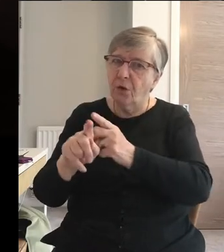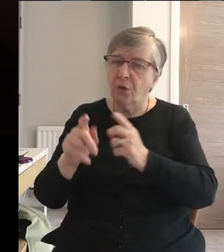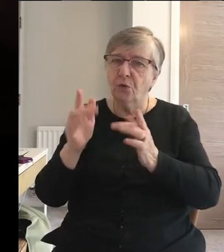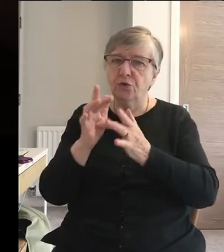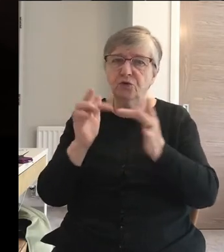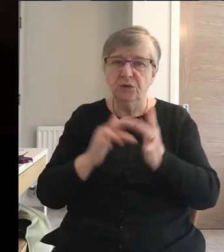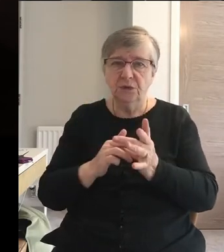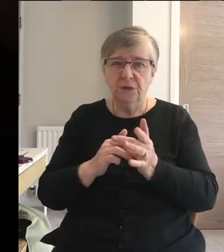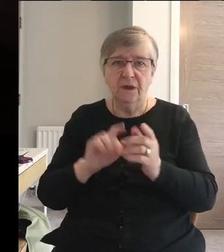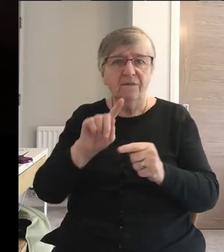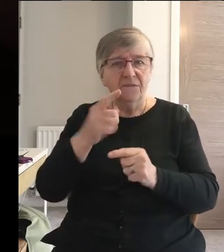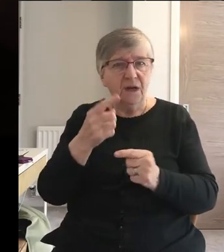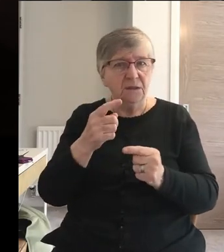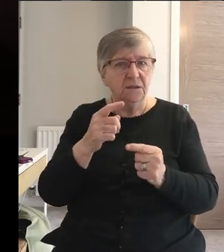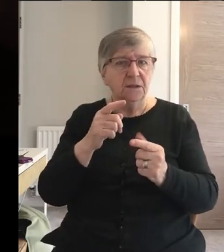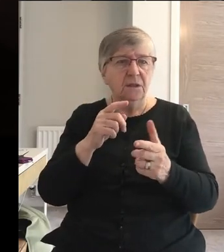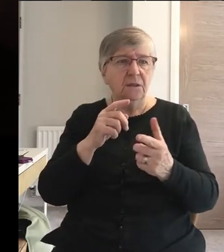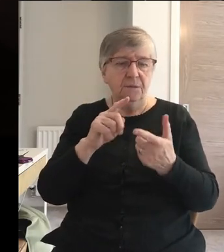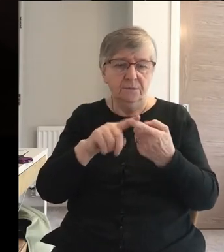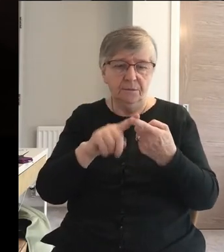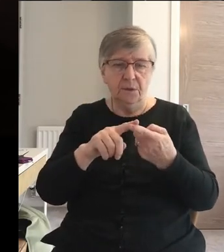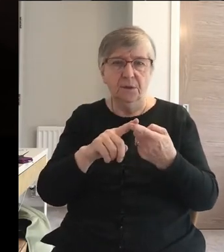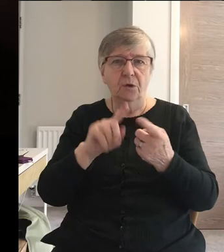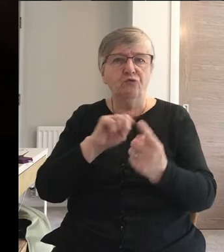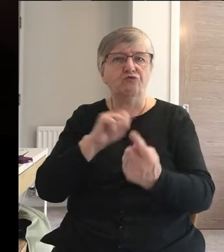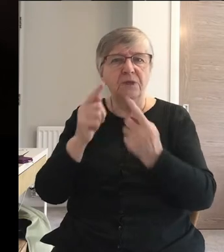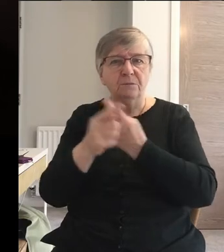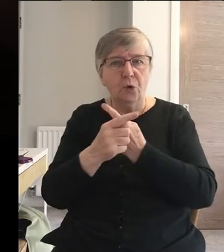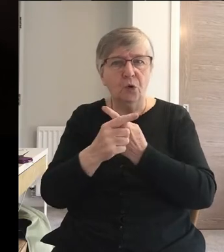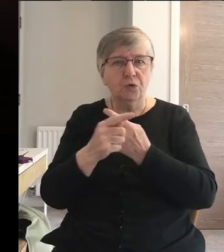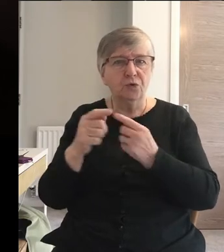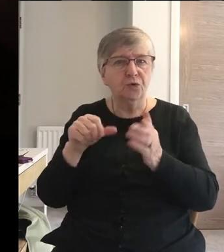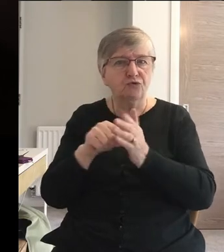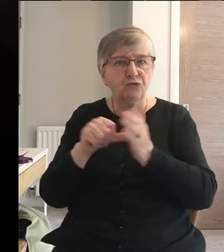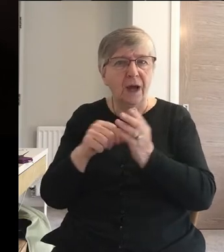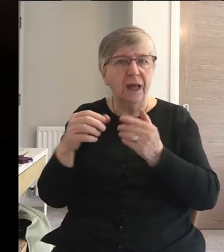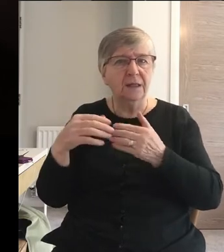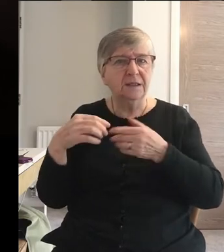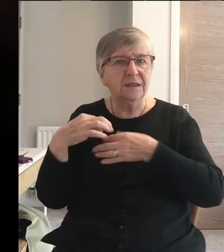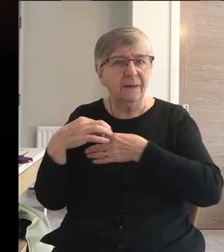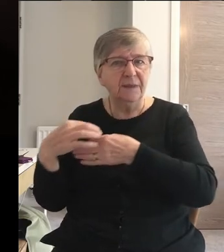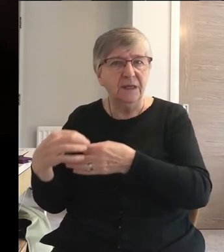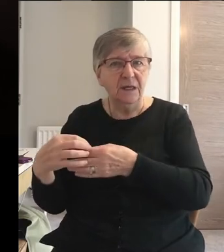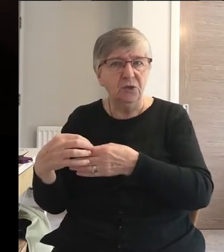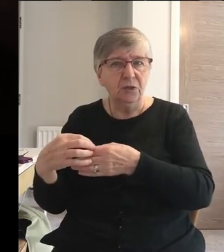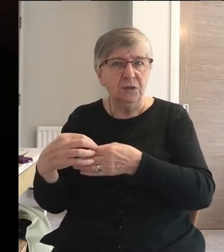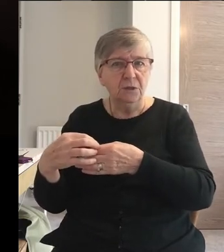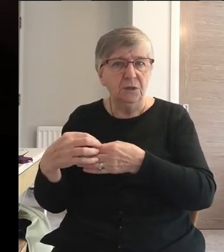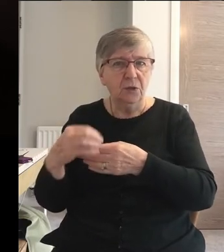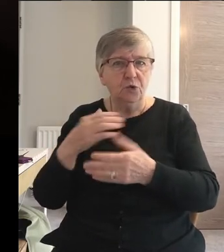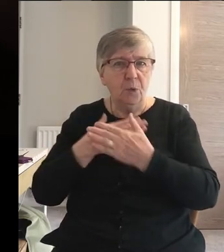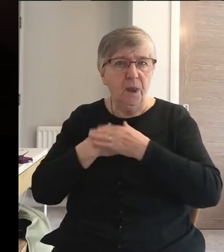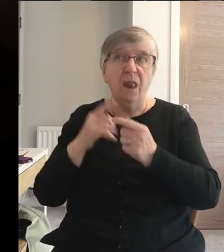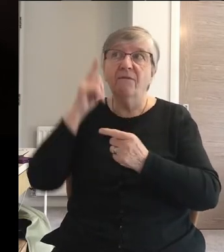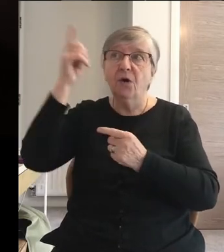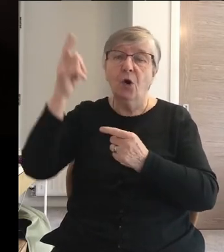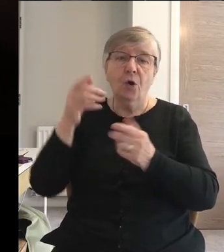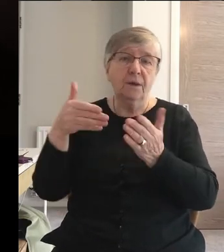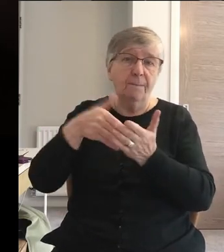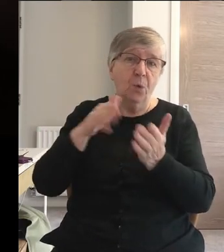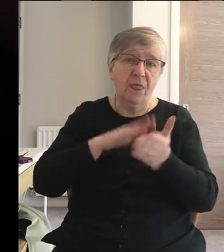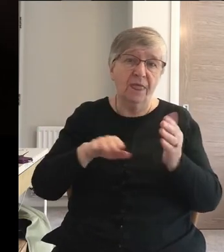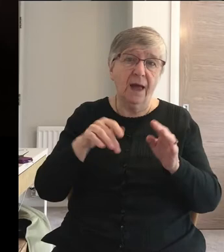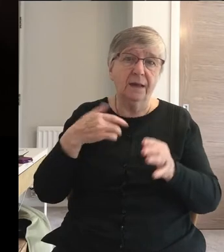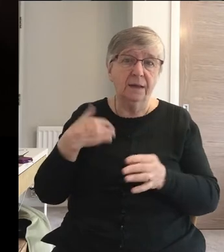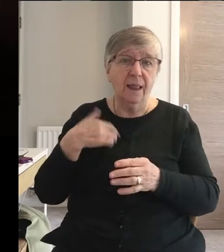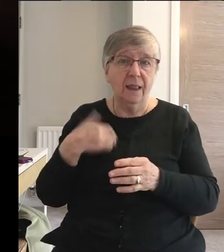talked about our response to trials and temptations, whether our love for God is greater than the circumstances of our life. The